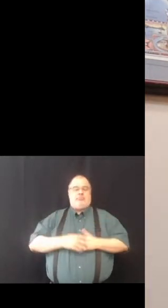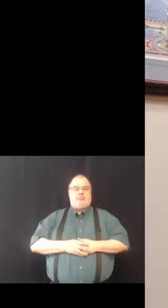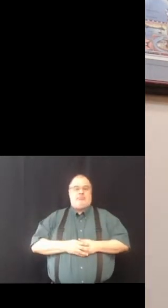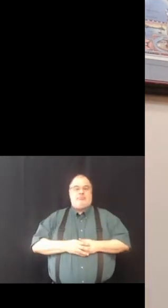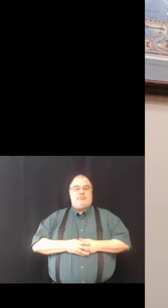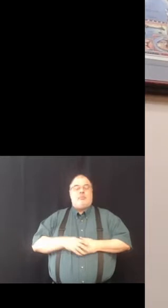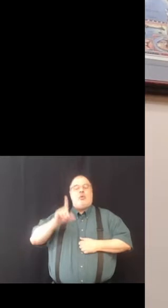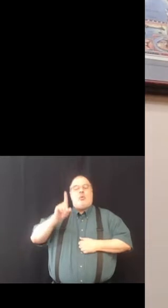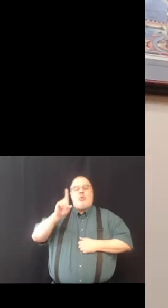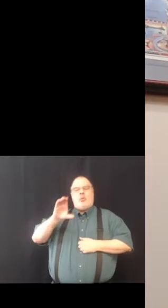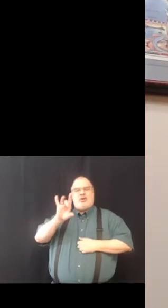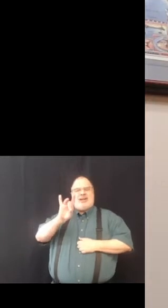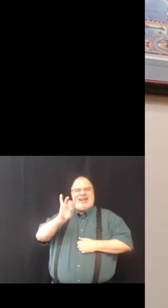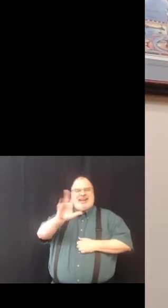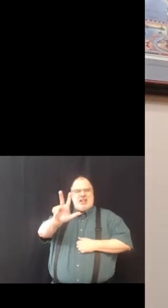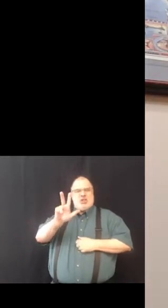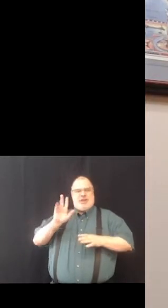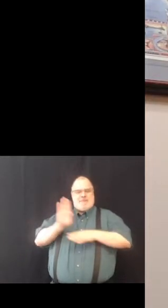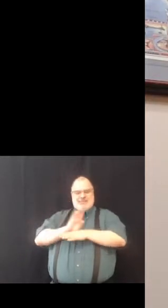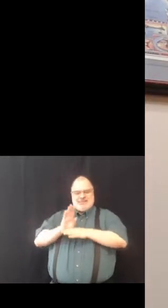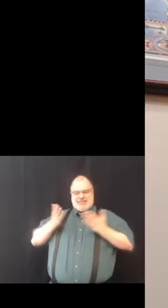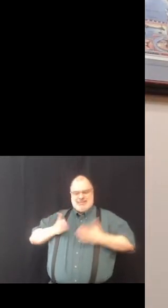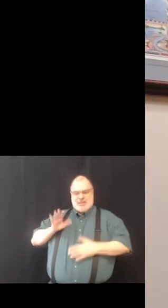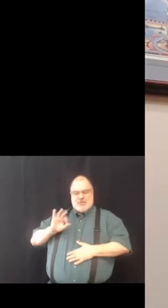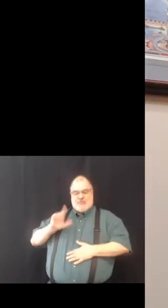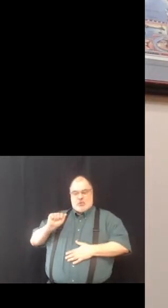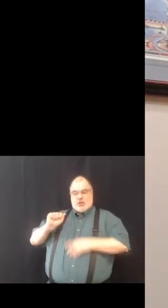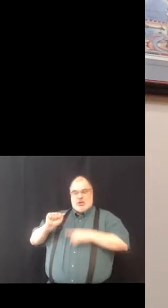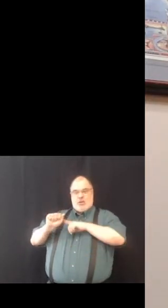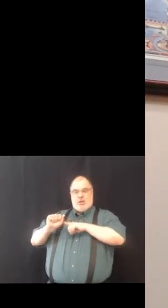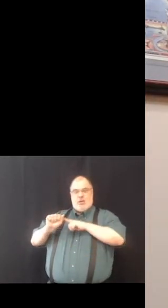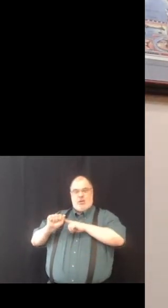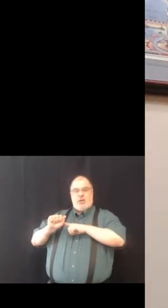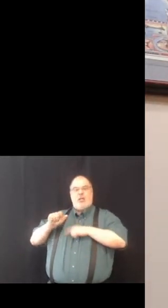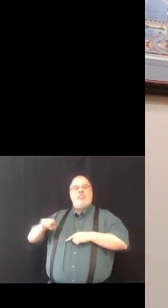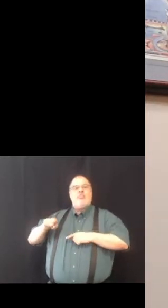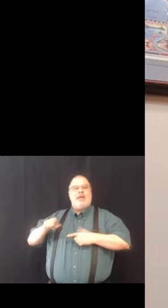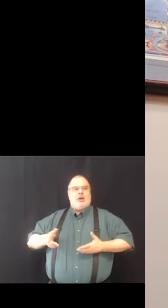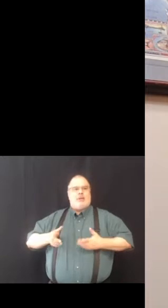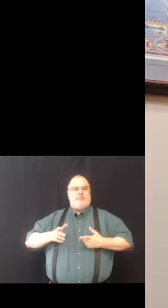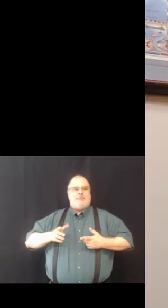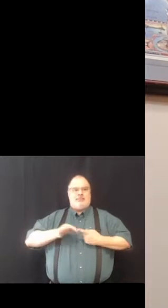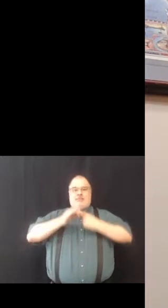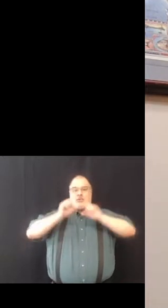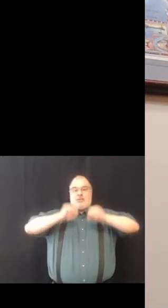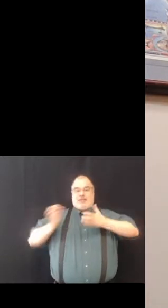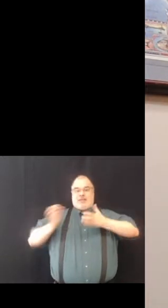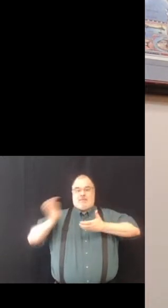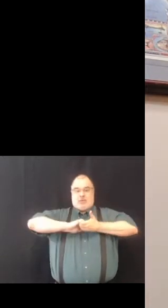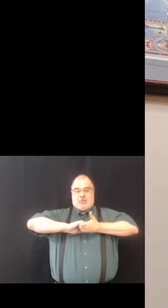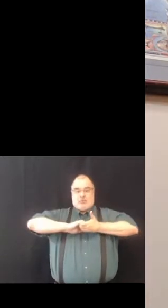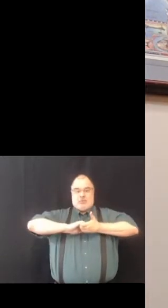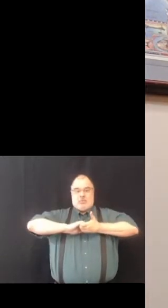are 183 businesses in the state of Florida that are designated as Unique Abilities Partners, and we encourage others to join and be